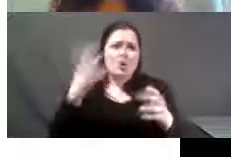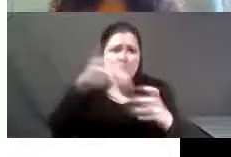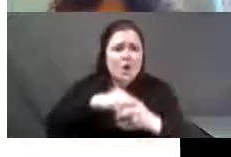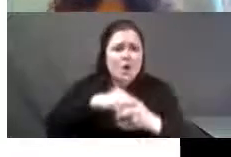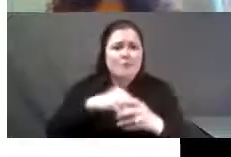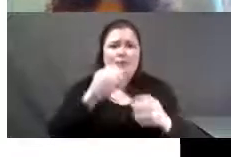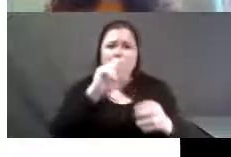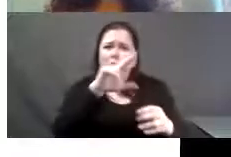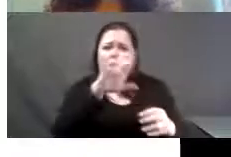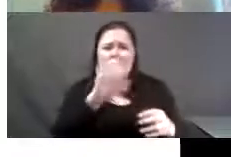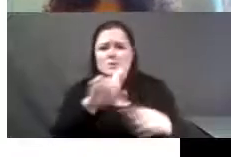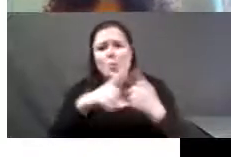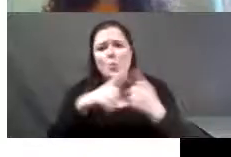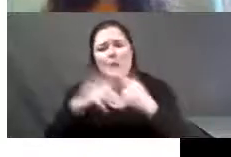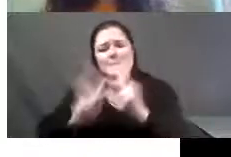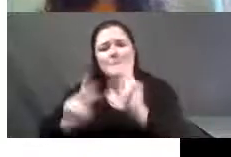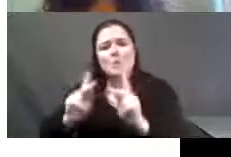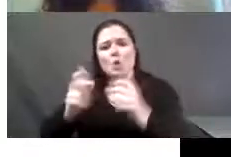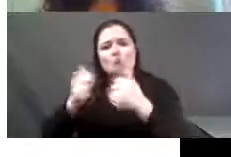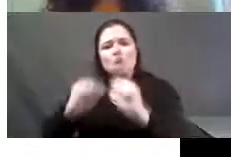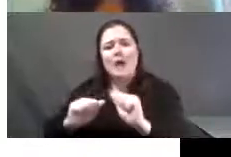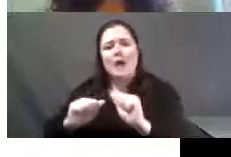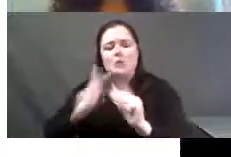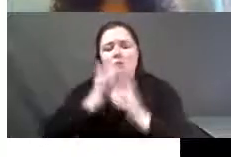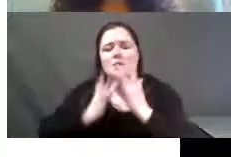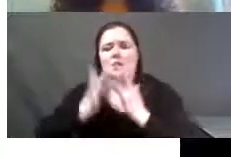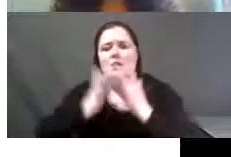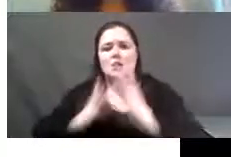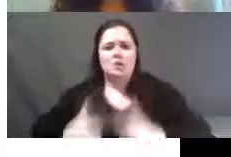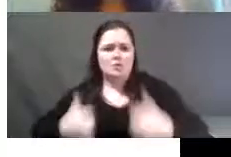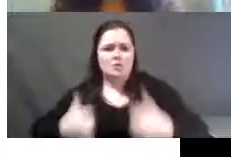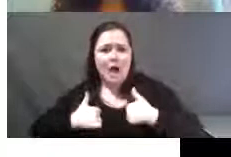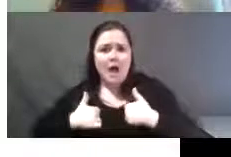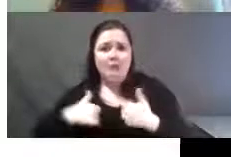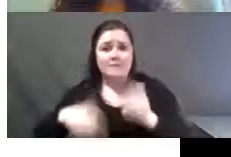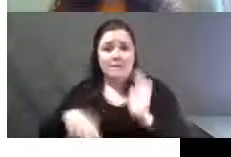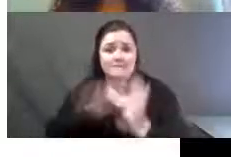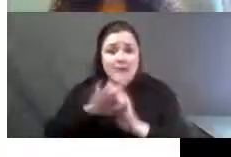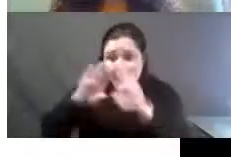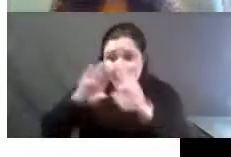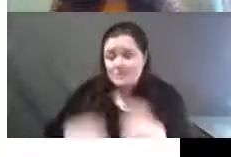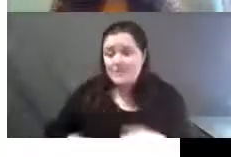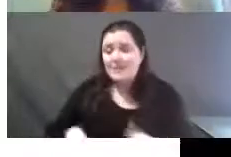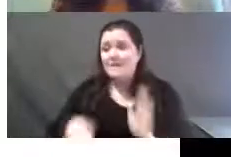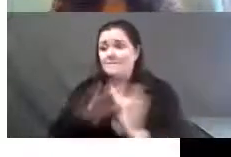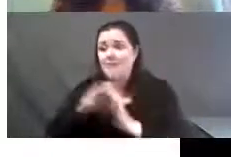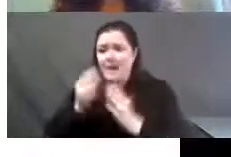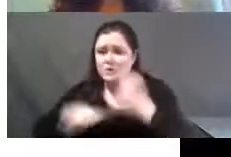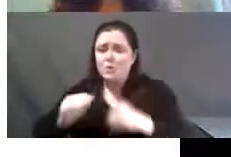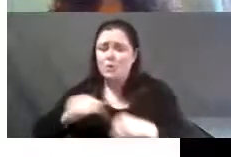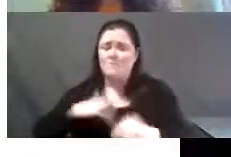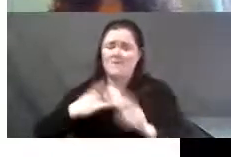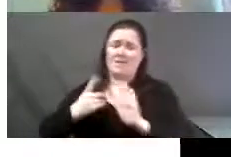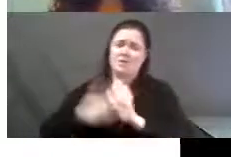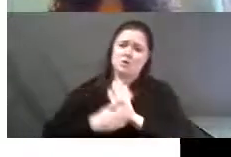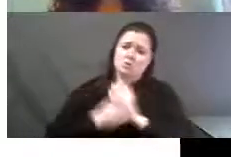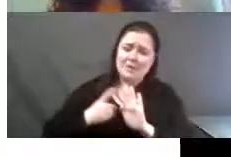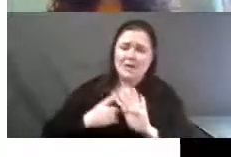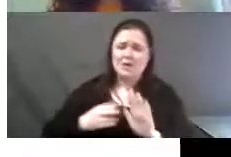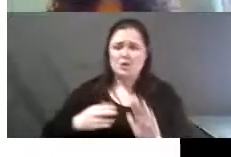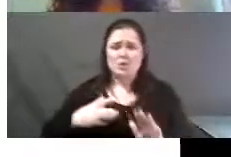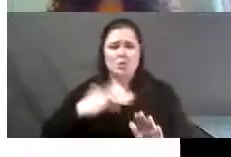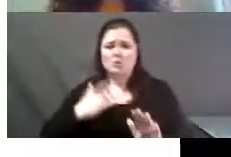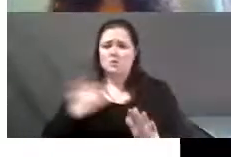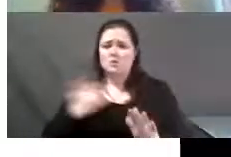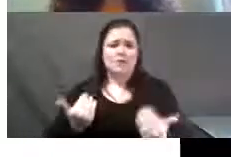eat, people are trying to find housing, people are experiencing discrimination or feeling disillusioned by